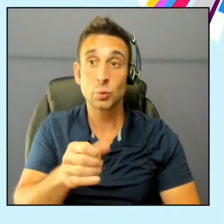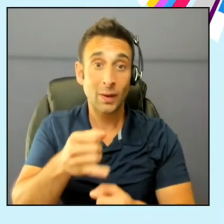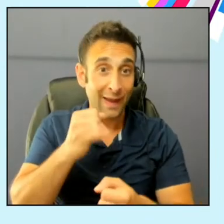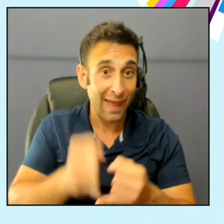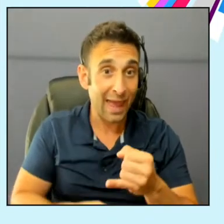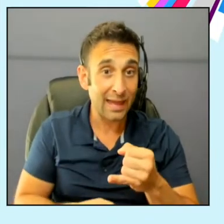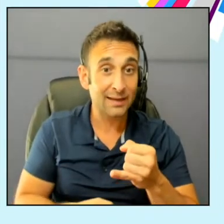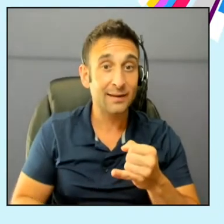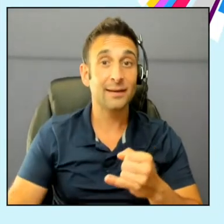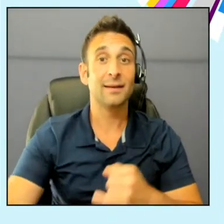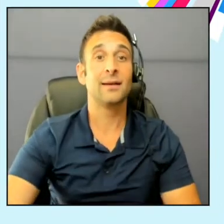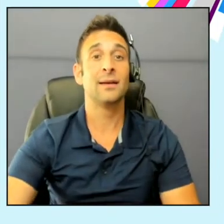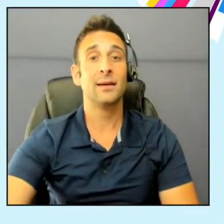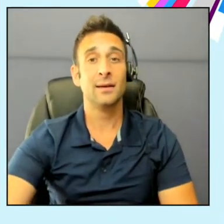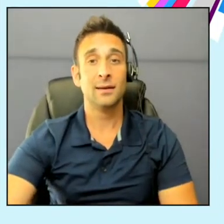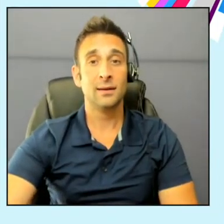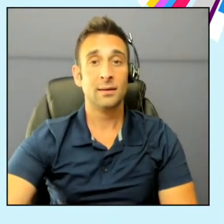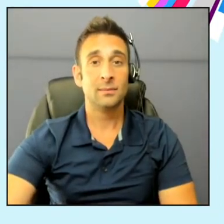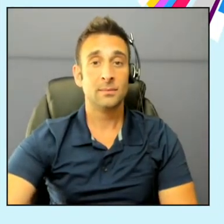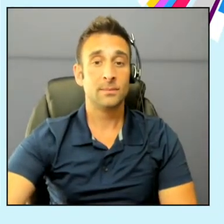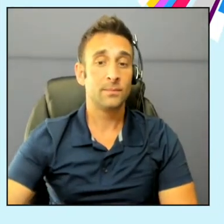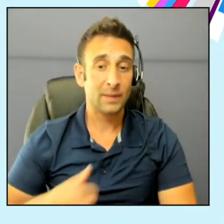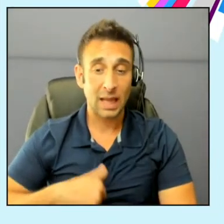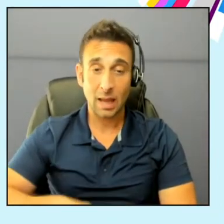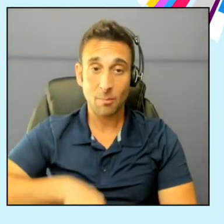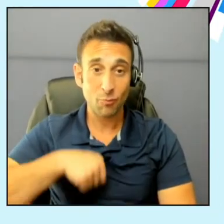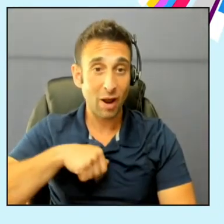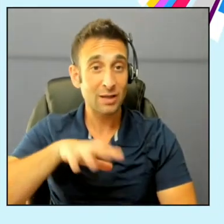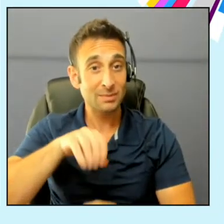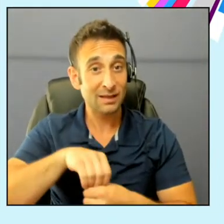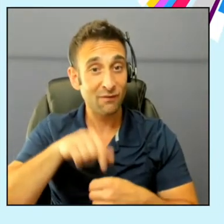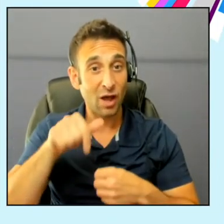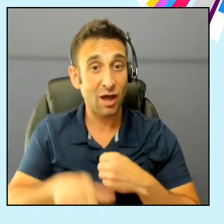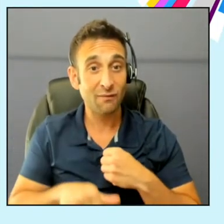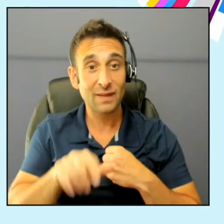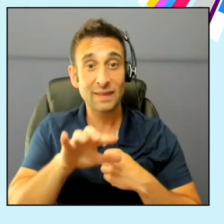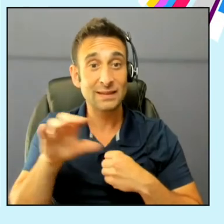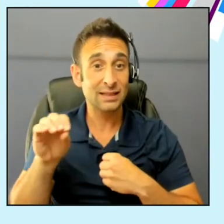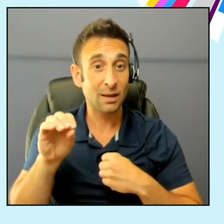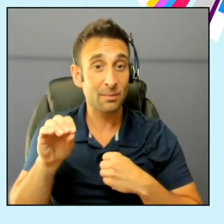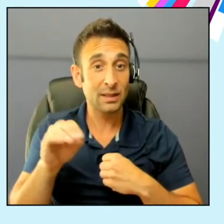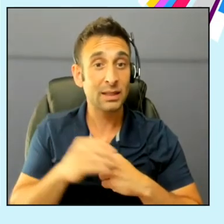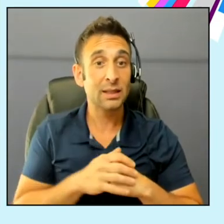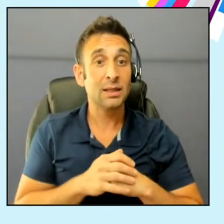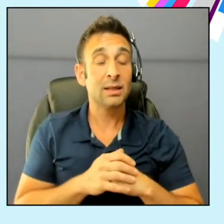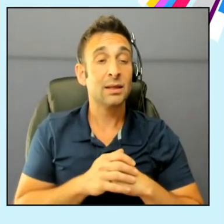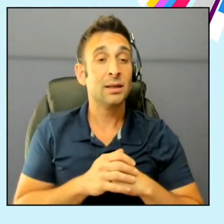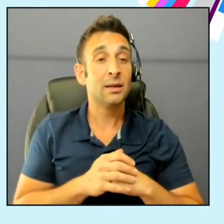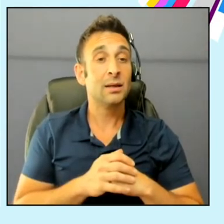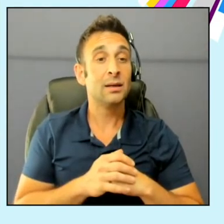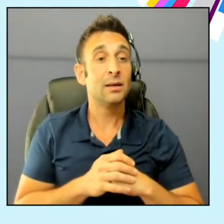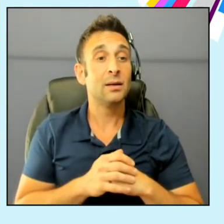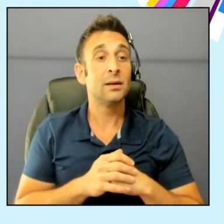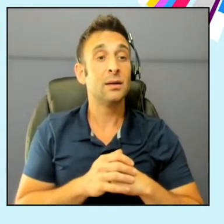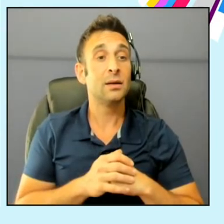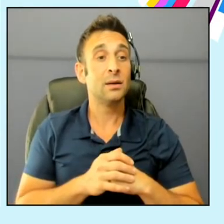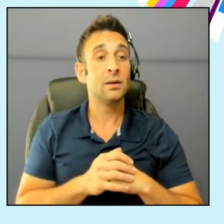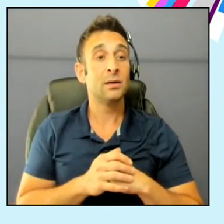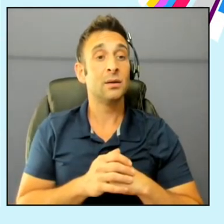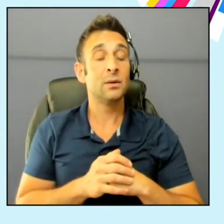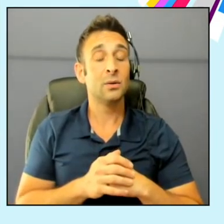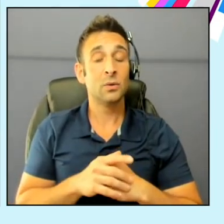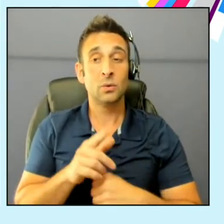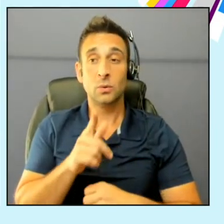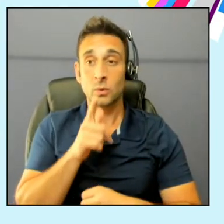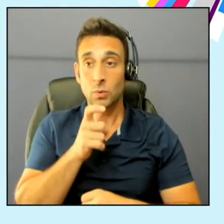that I'm very proud to be part of a company that doesn't only work in these initiatives on